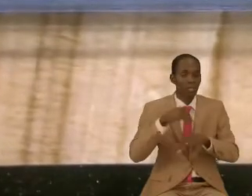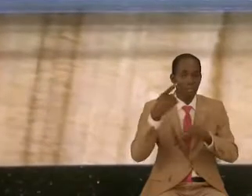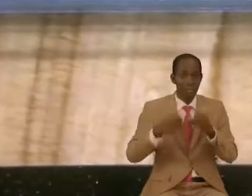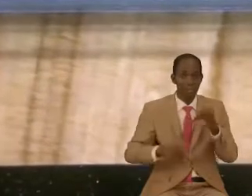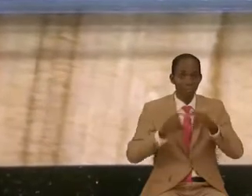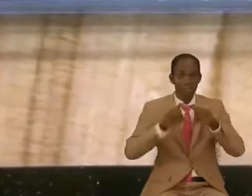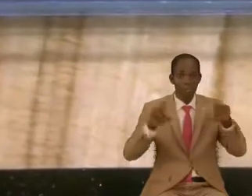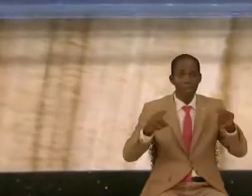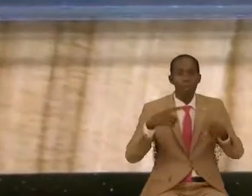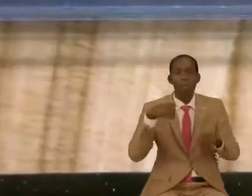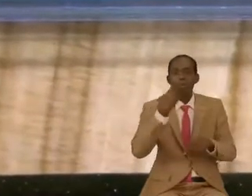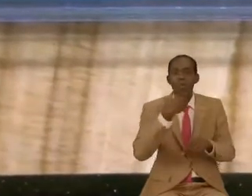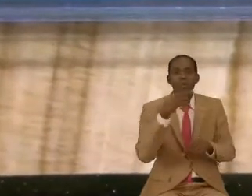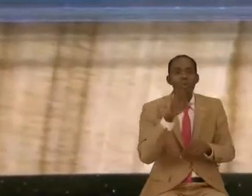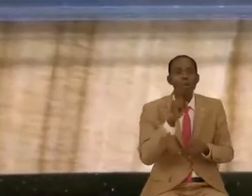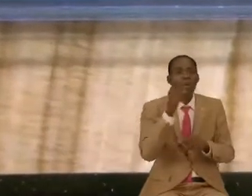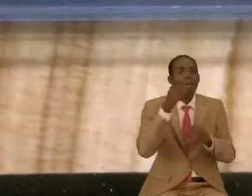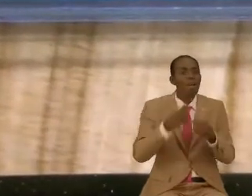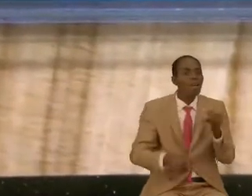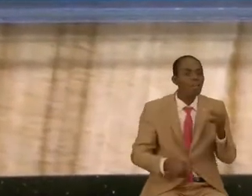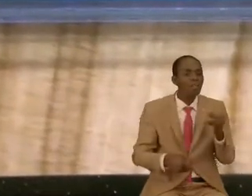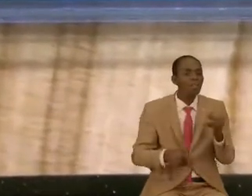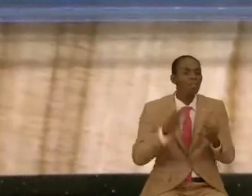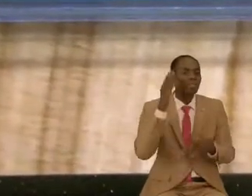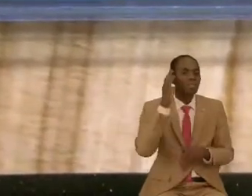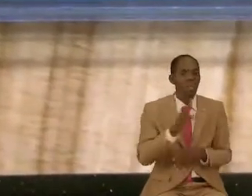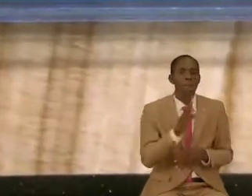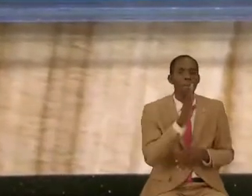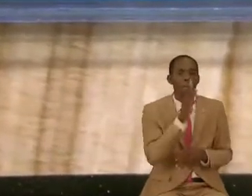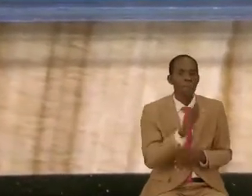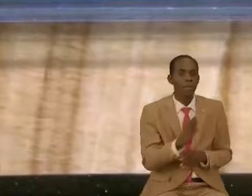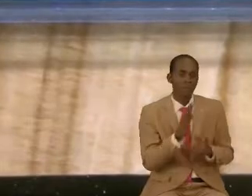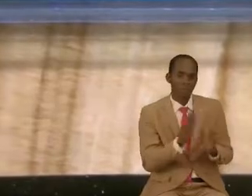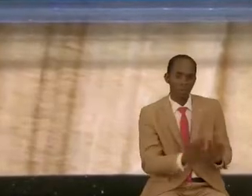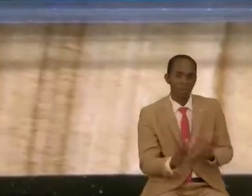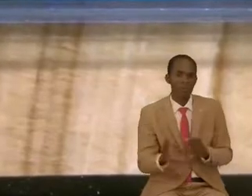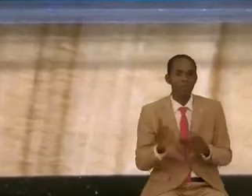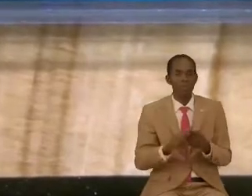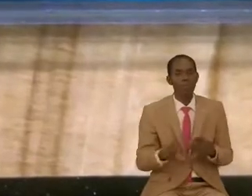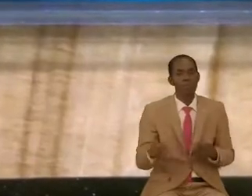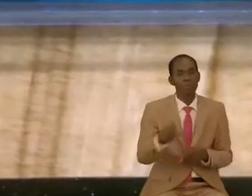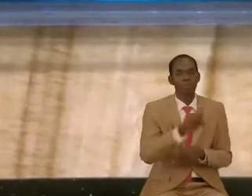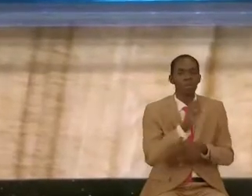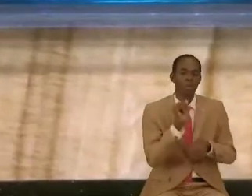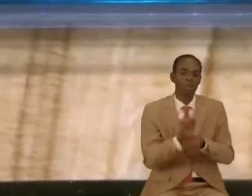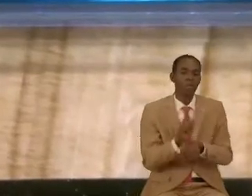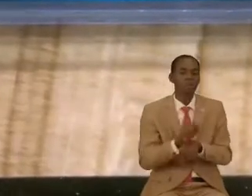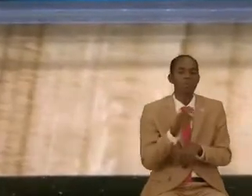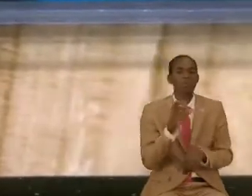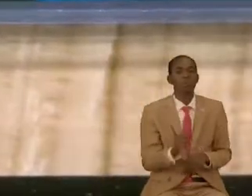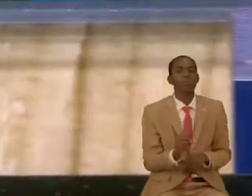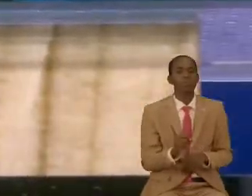whose end shall be according to to their works. Acts